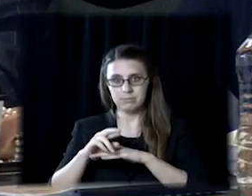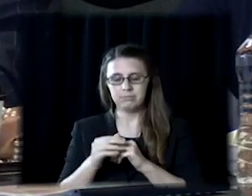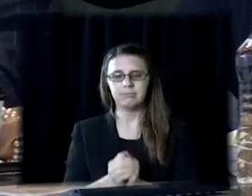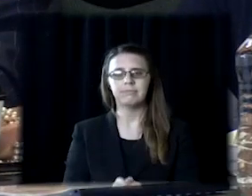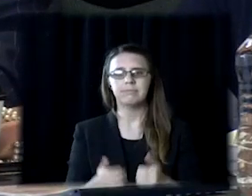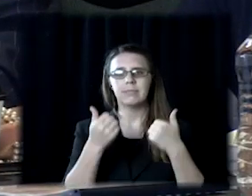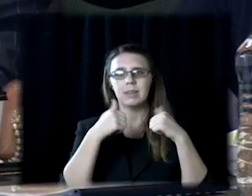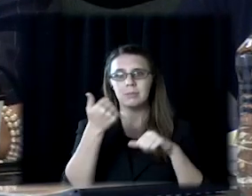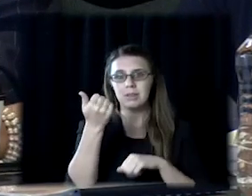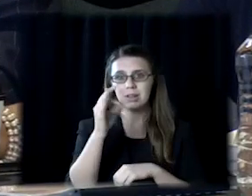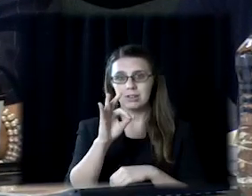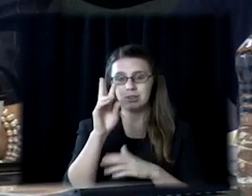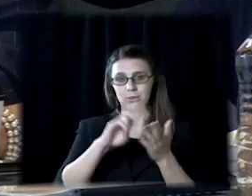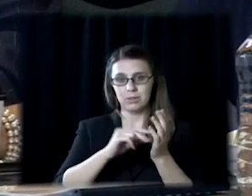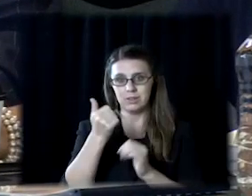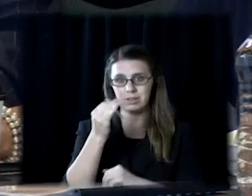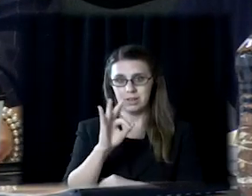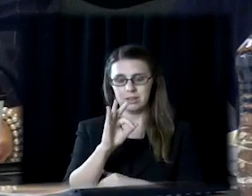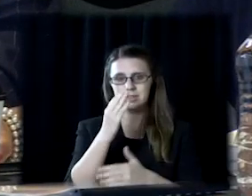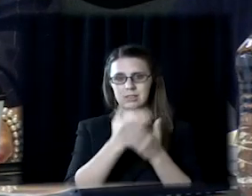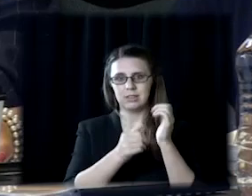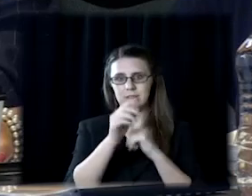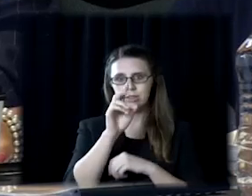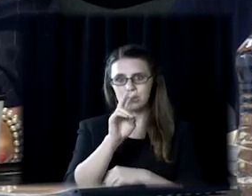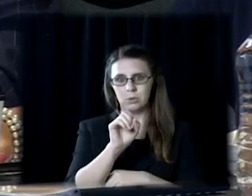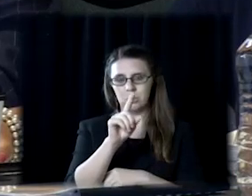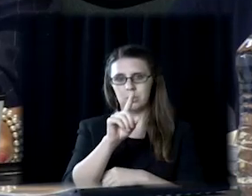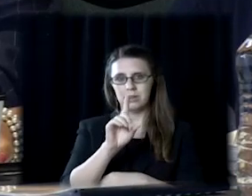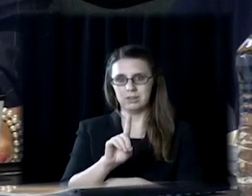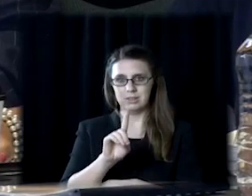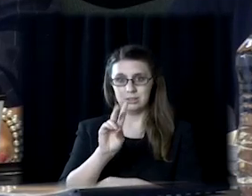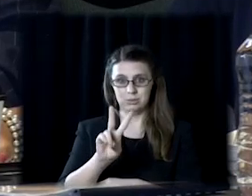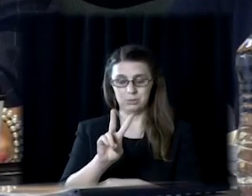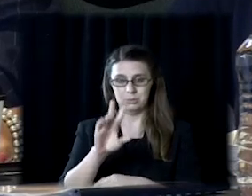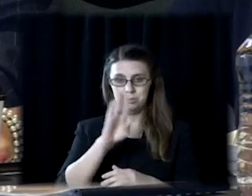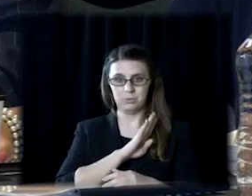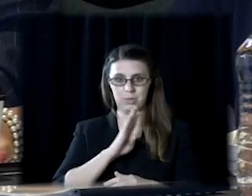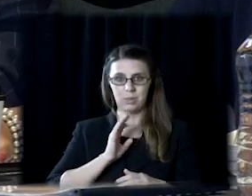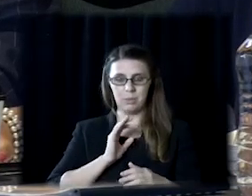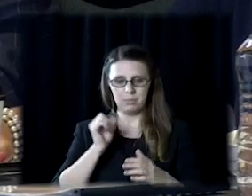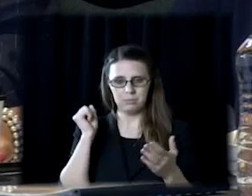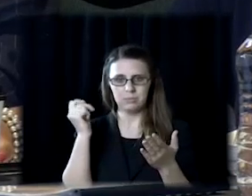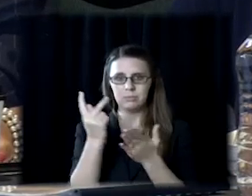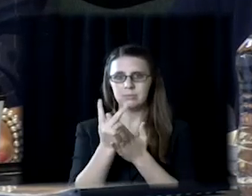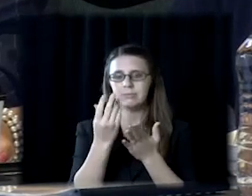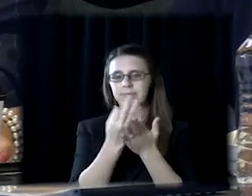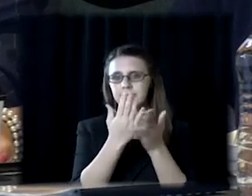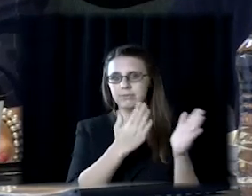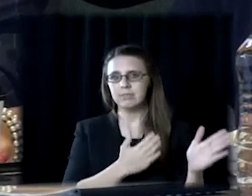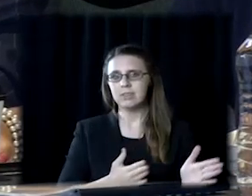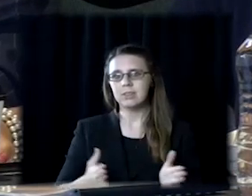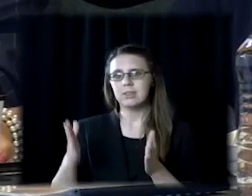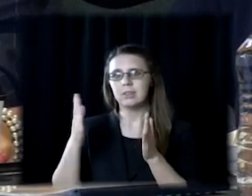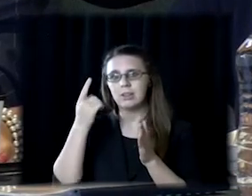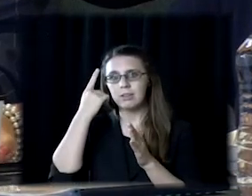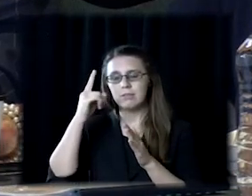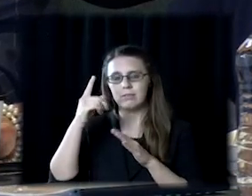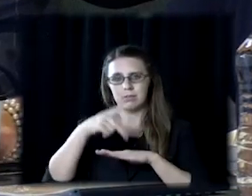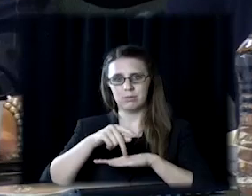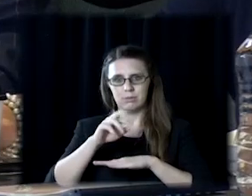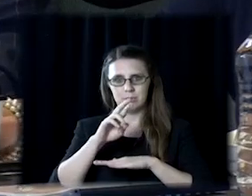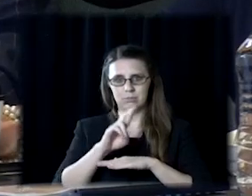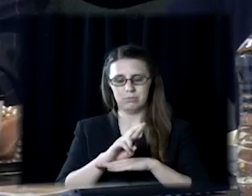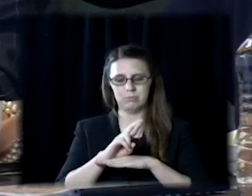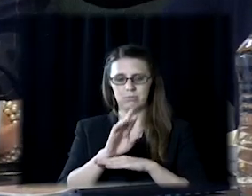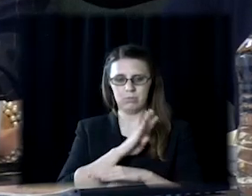April 19, 2018, pursuant to Section 201(d)(2) of PROMESA, the Board certified a fiscal plan for the Commonwealth of Puerto Rico is developed